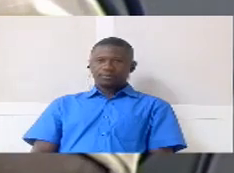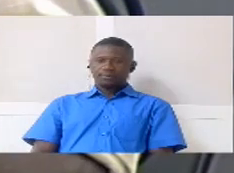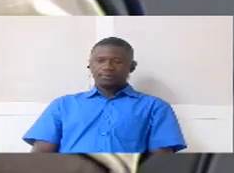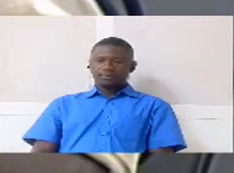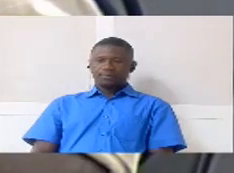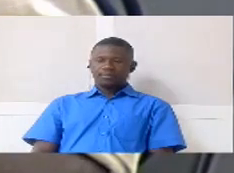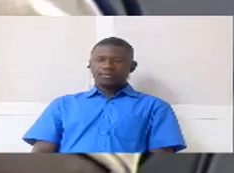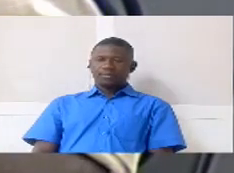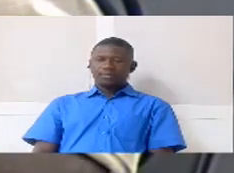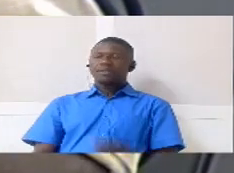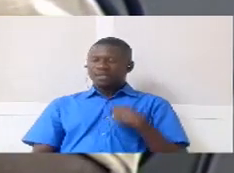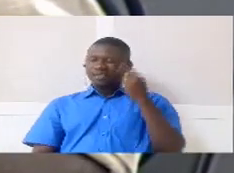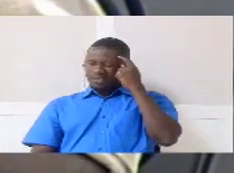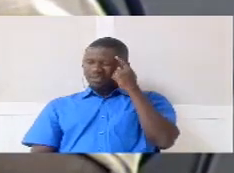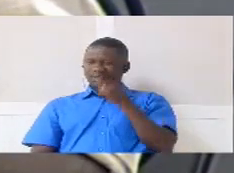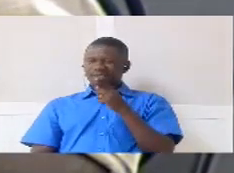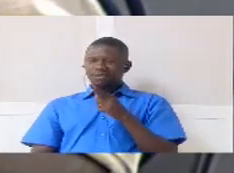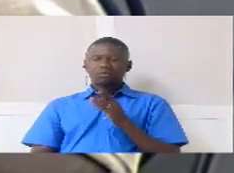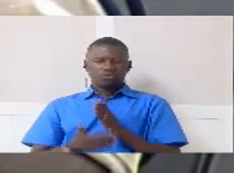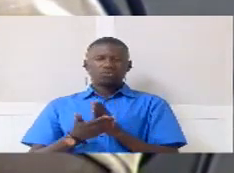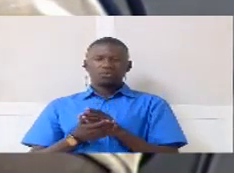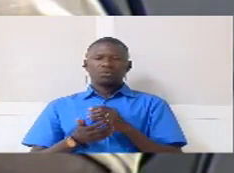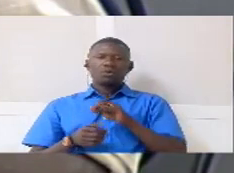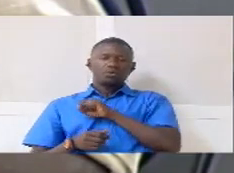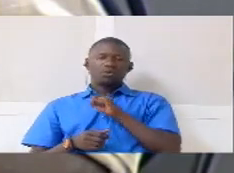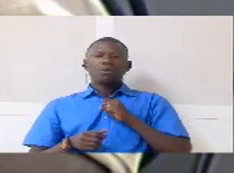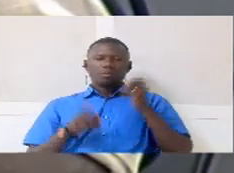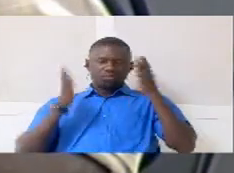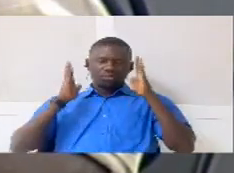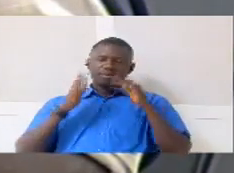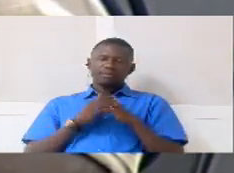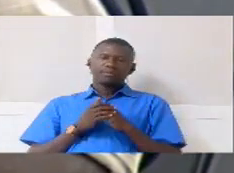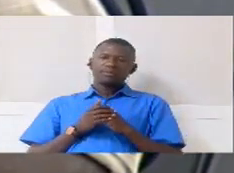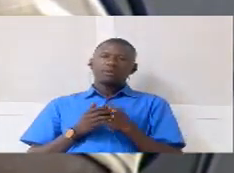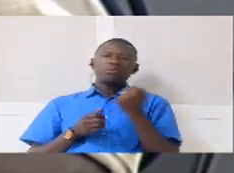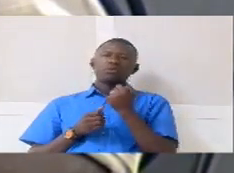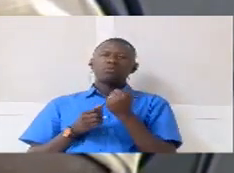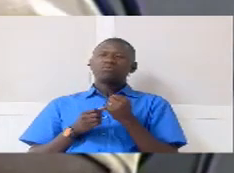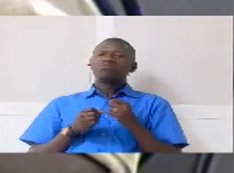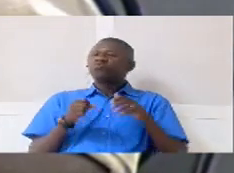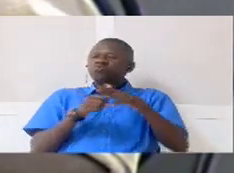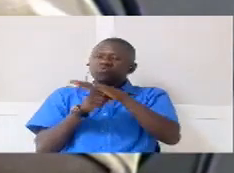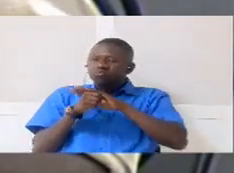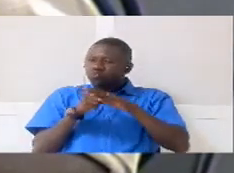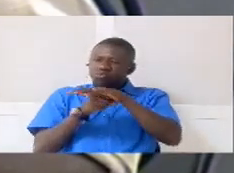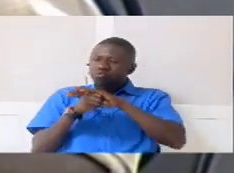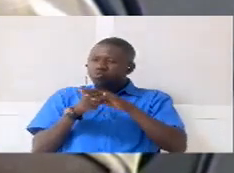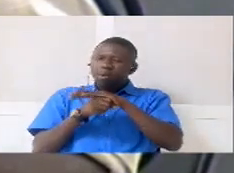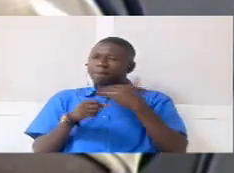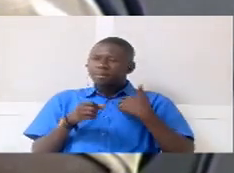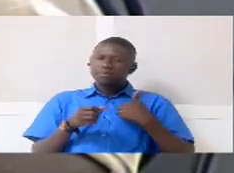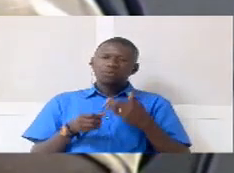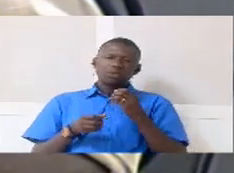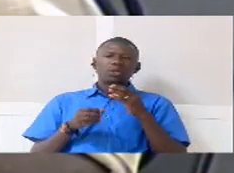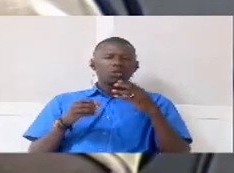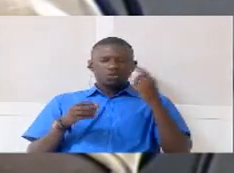I think that in fact was our problem then. Overcrowding may come waiting, Because this